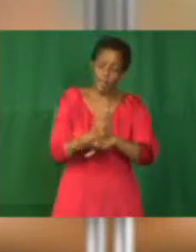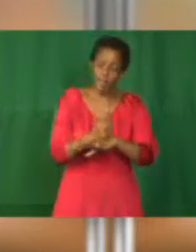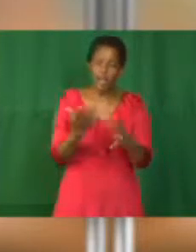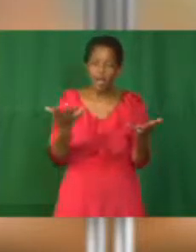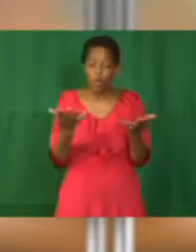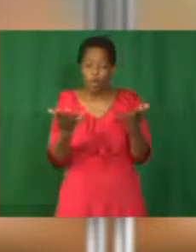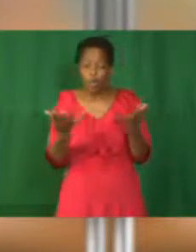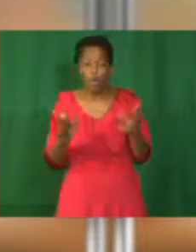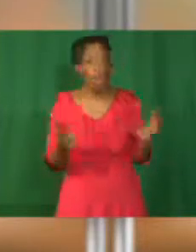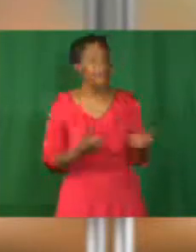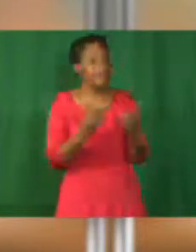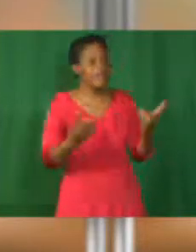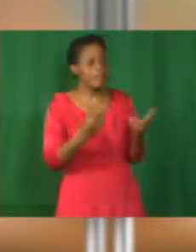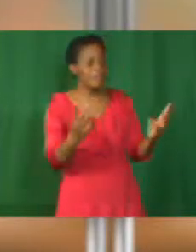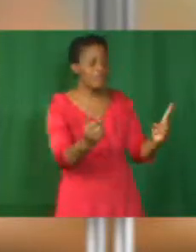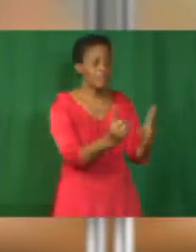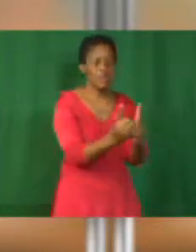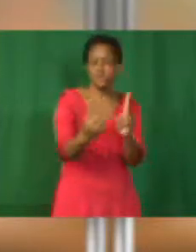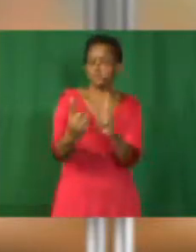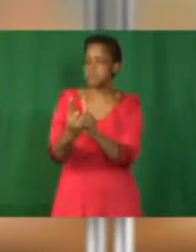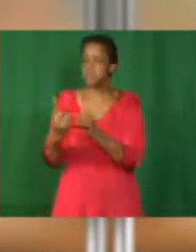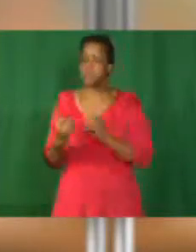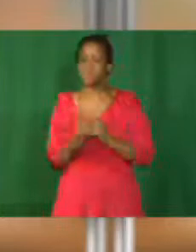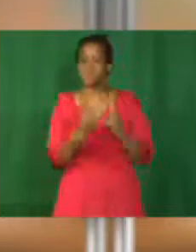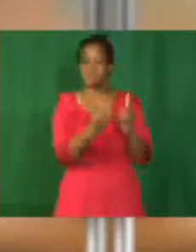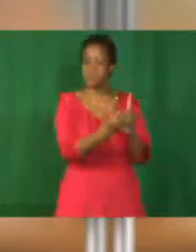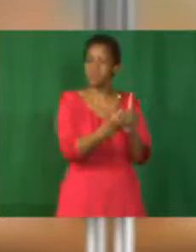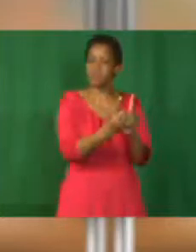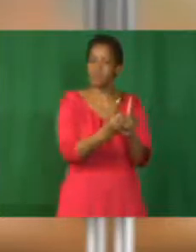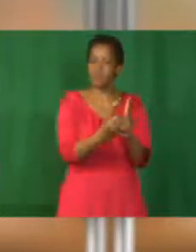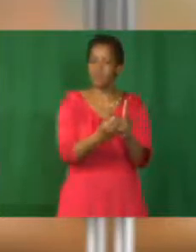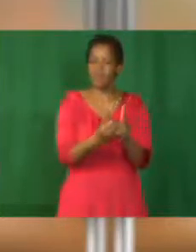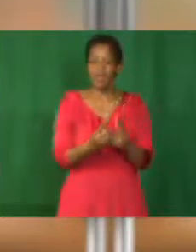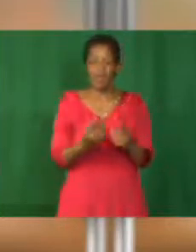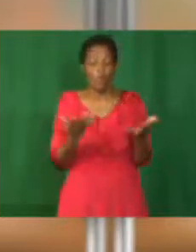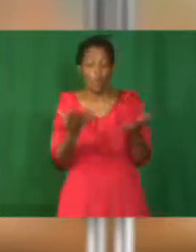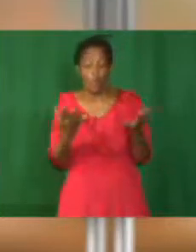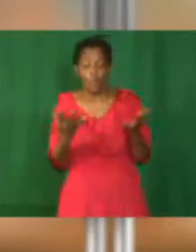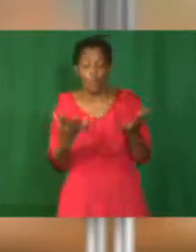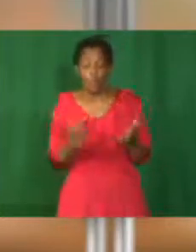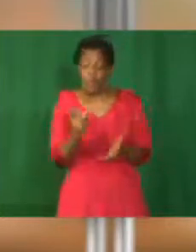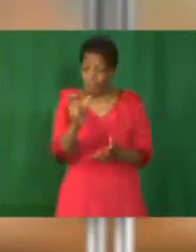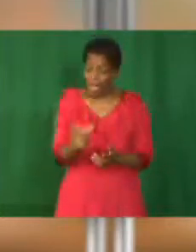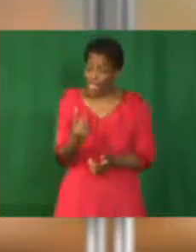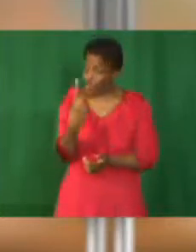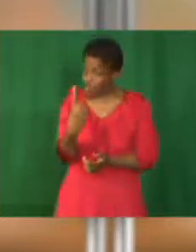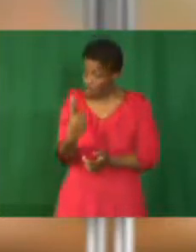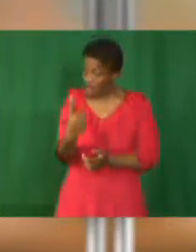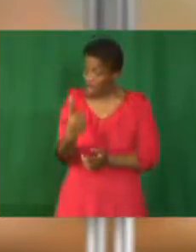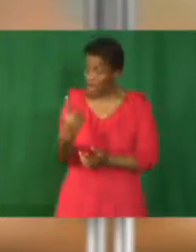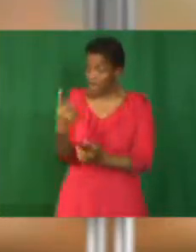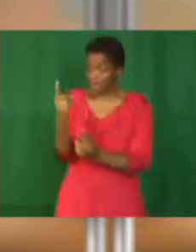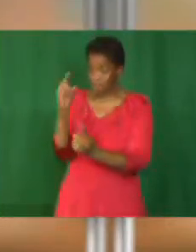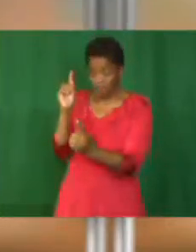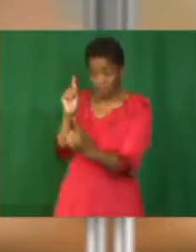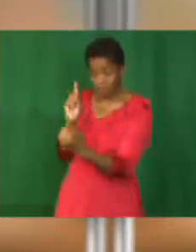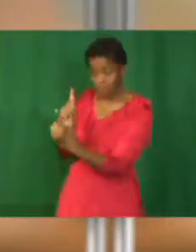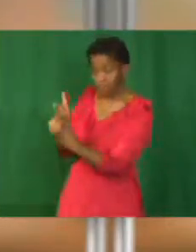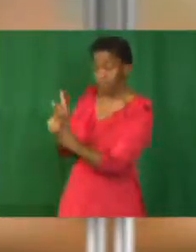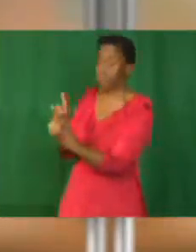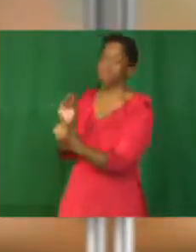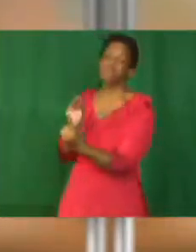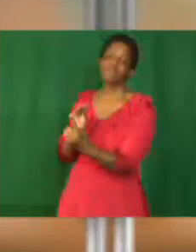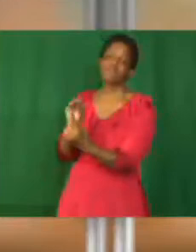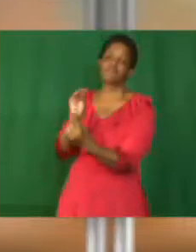will find in the book of Acts that sometimes they would preach to individuals. So preaching was a trait that